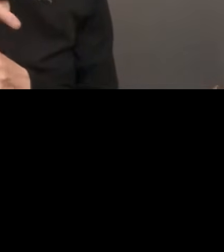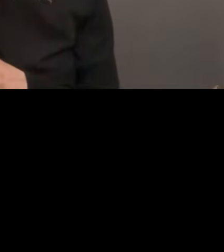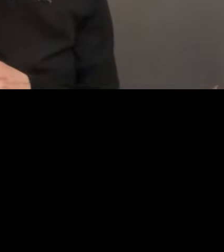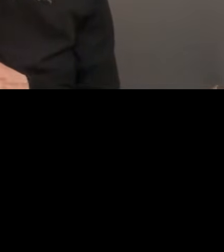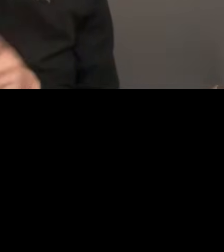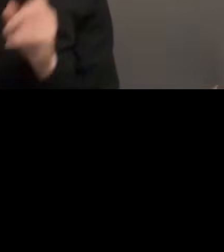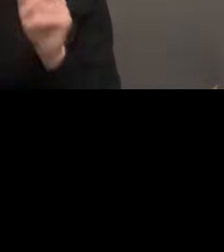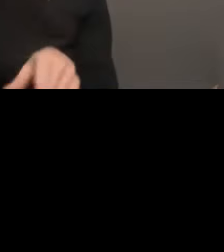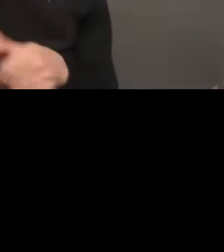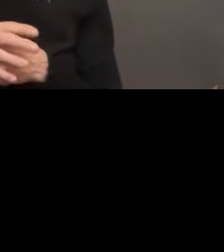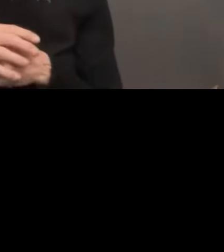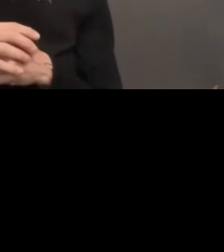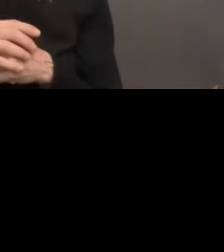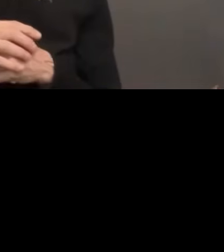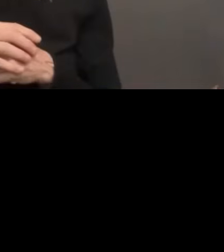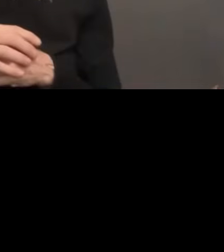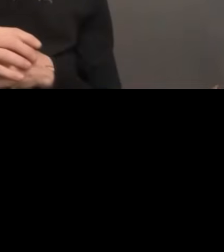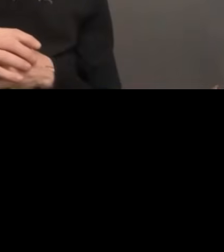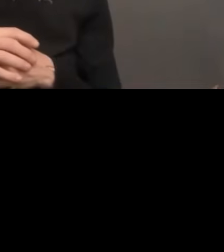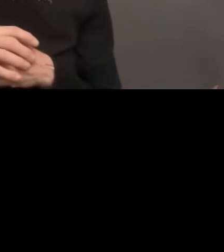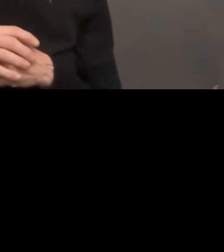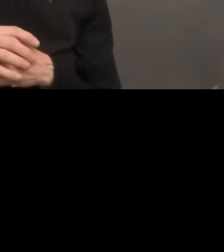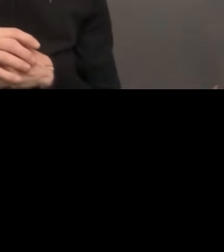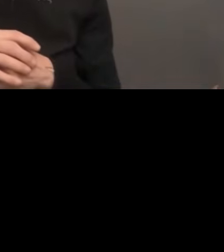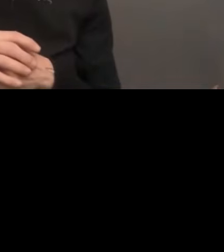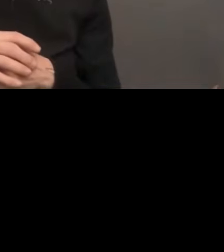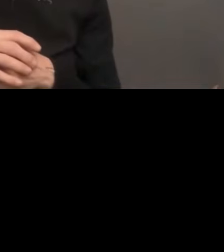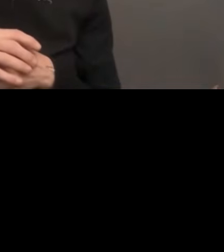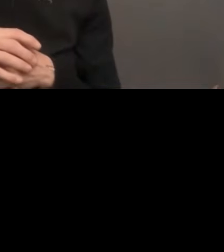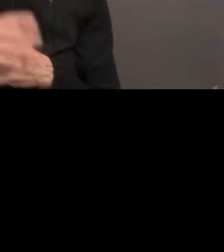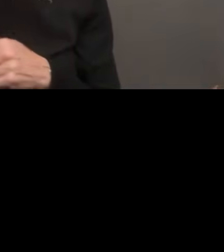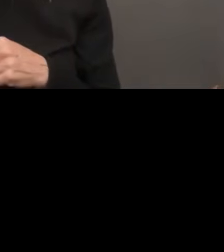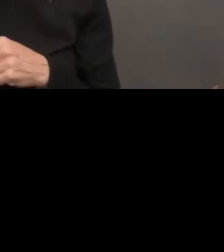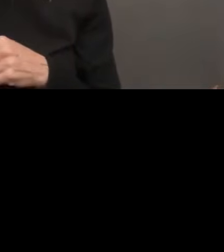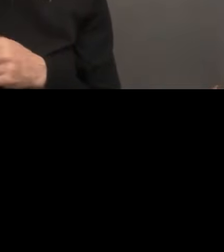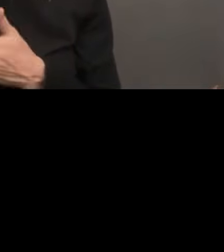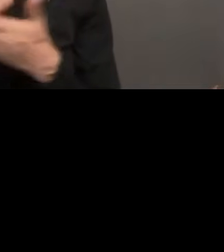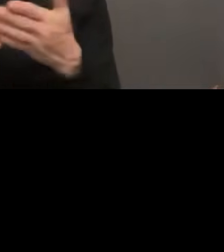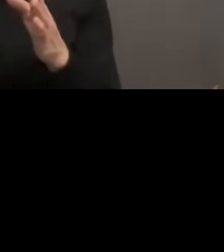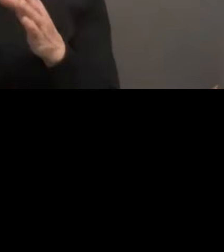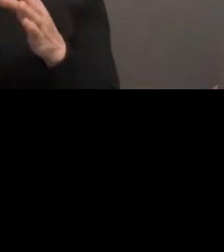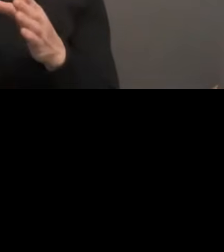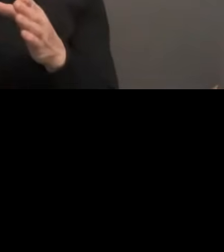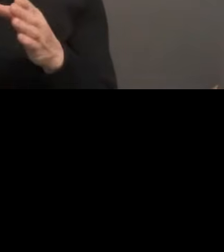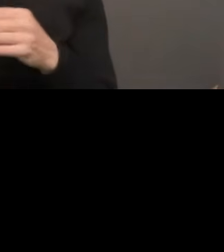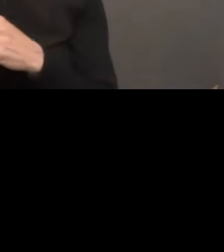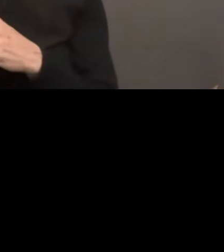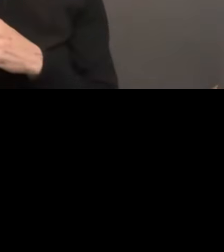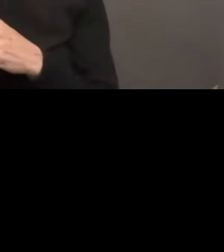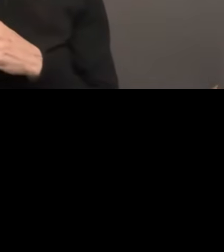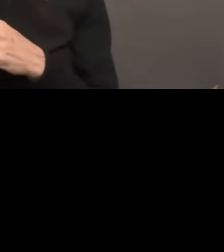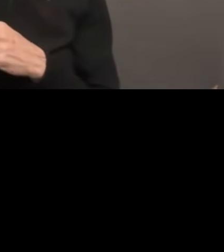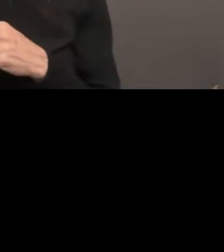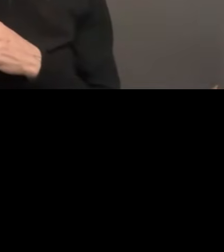to answer. I know that in this part of the coast, of the western coast